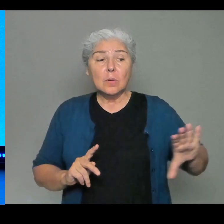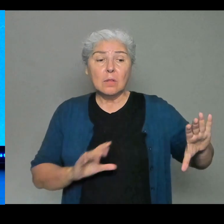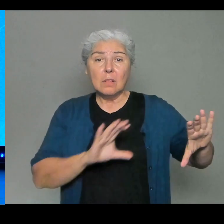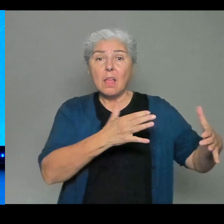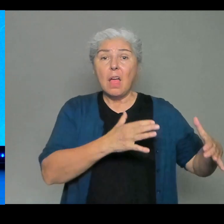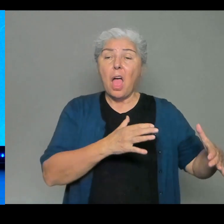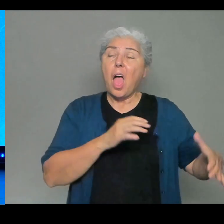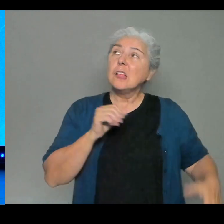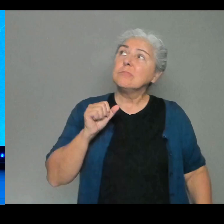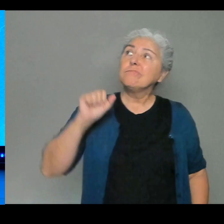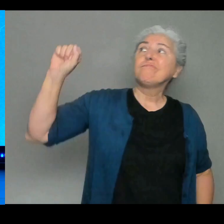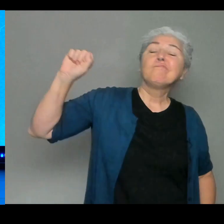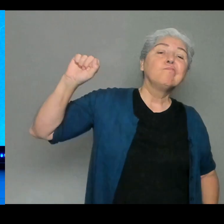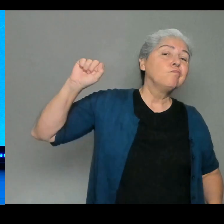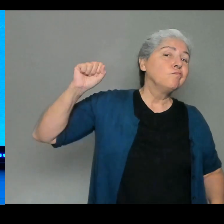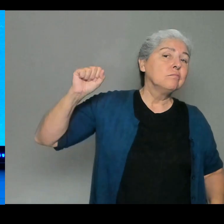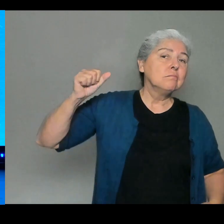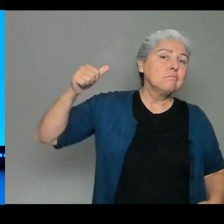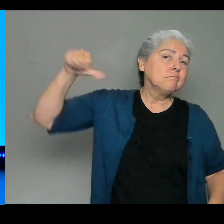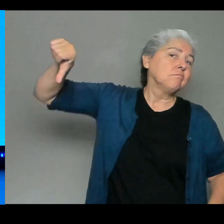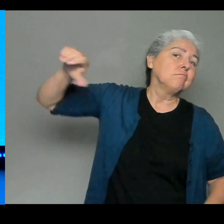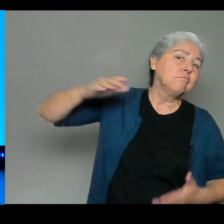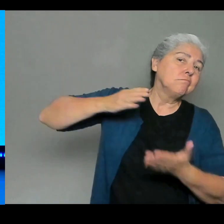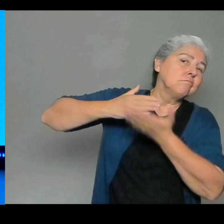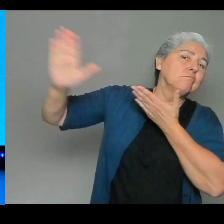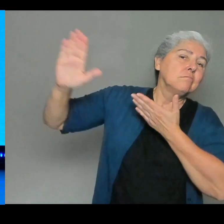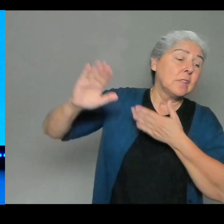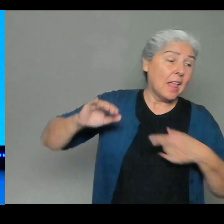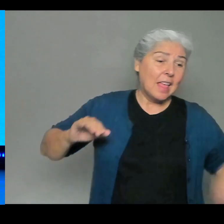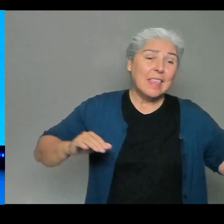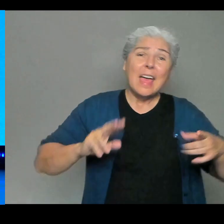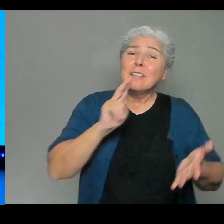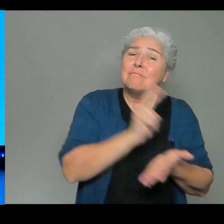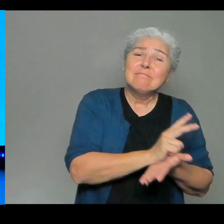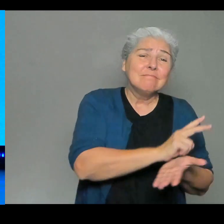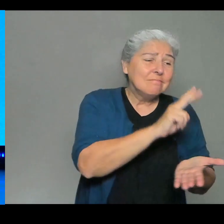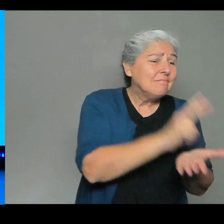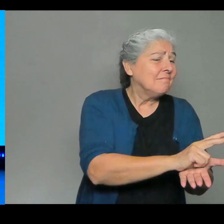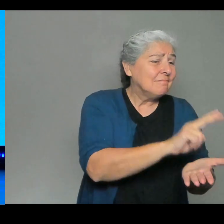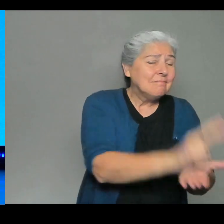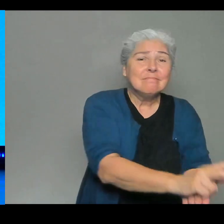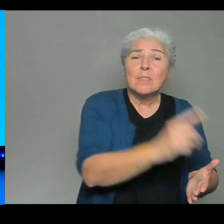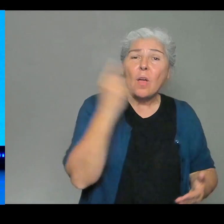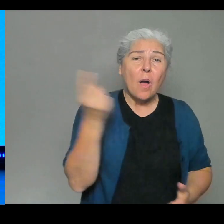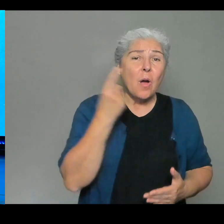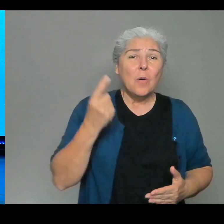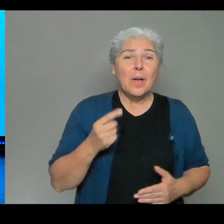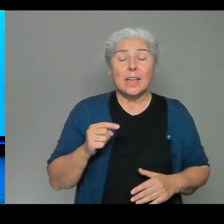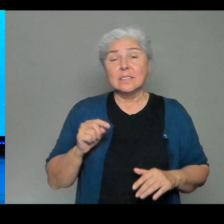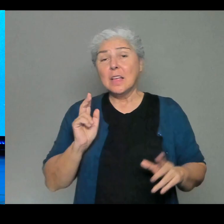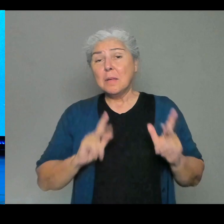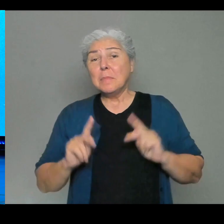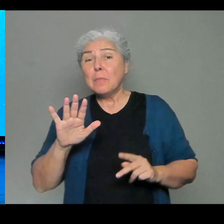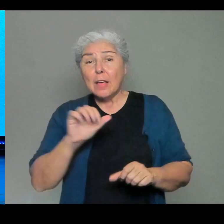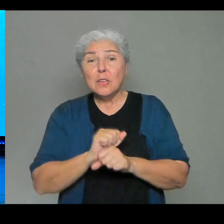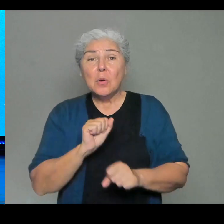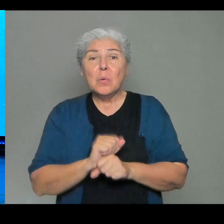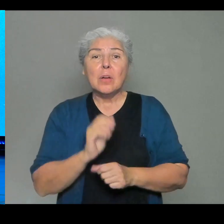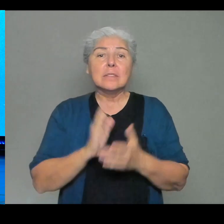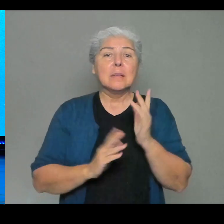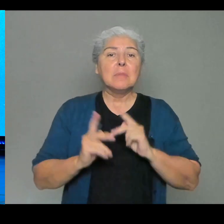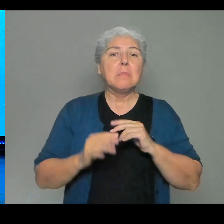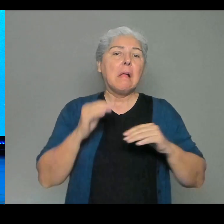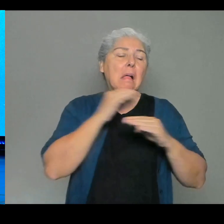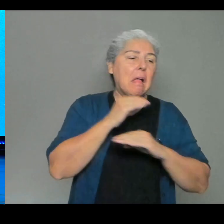people who reject God. They always lose. You're looking at people at your job, and they're cheating,